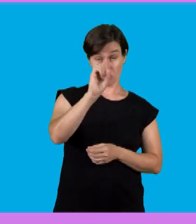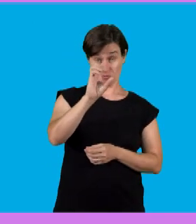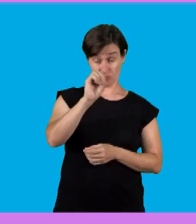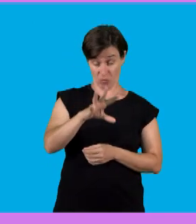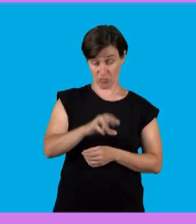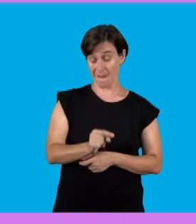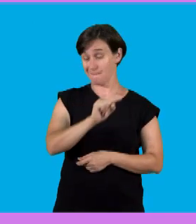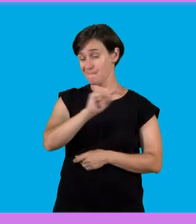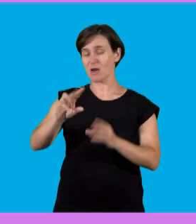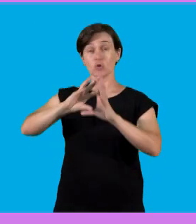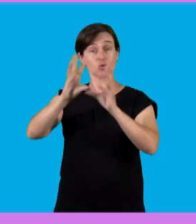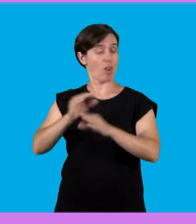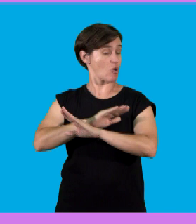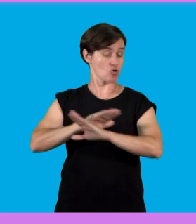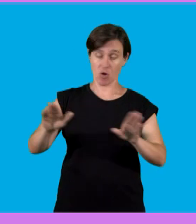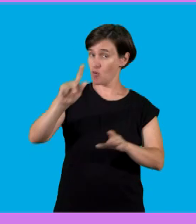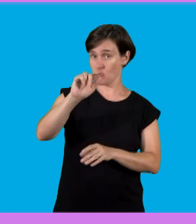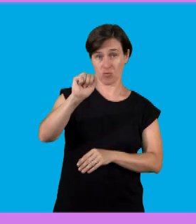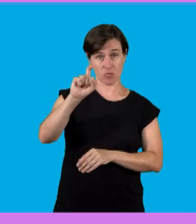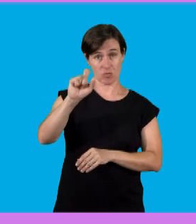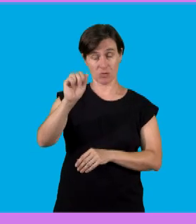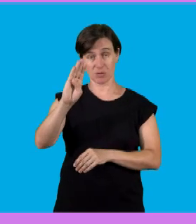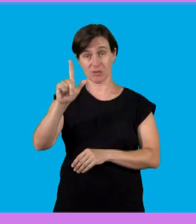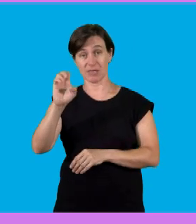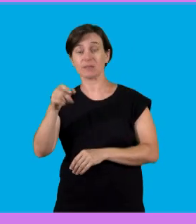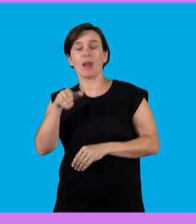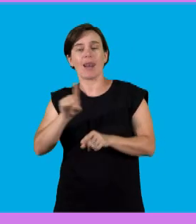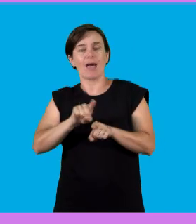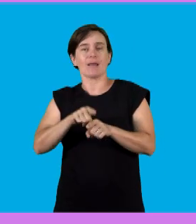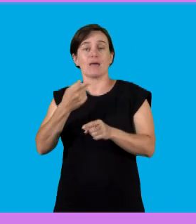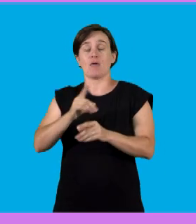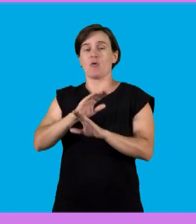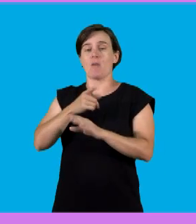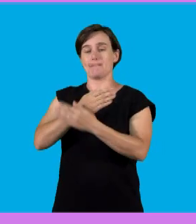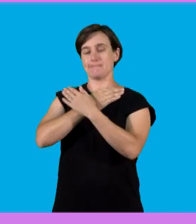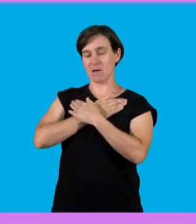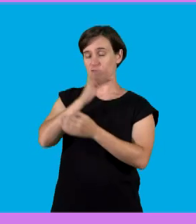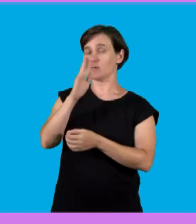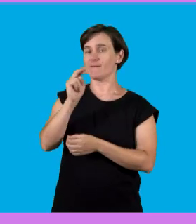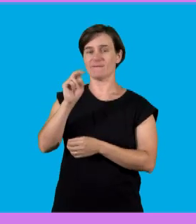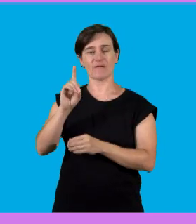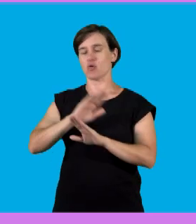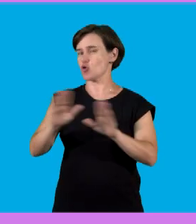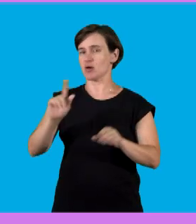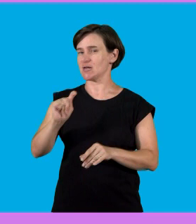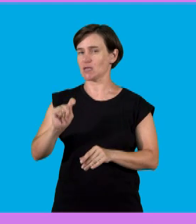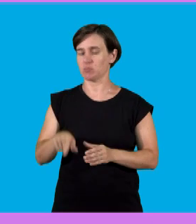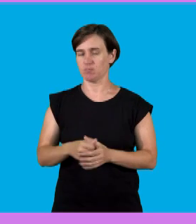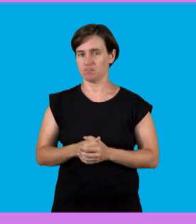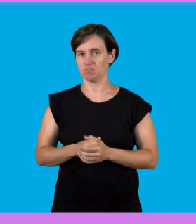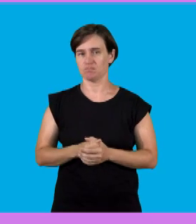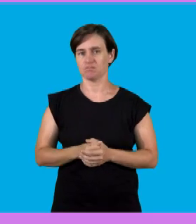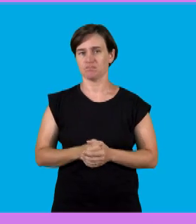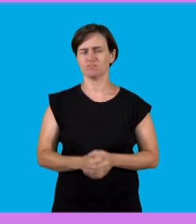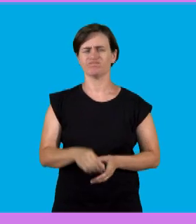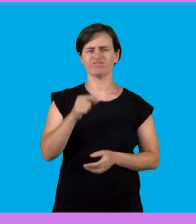non-taxable deductions. And in this case, it's only the pension fund. We agree? Okay, now let's start. So to